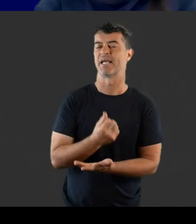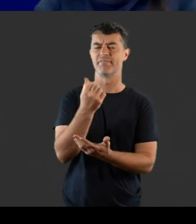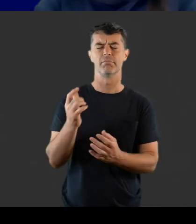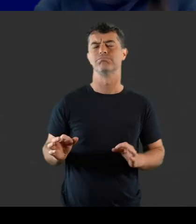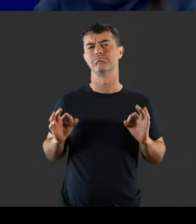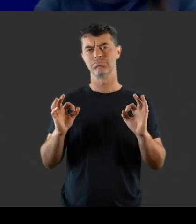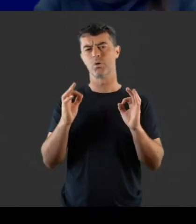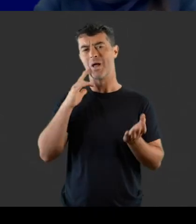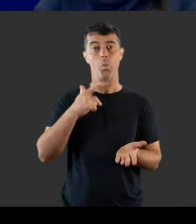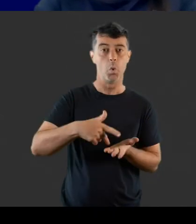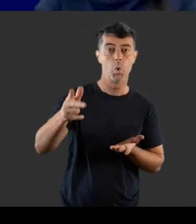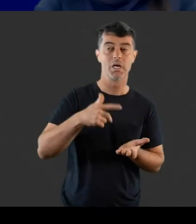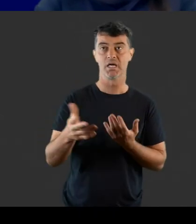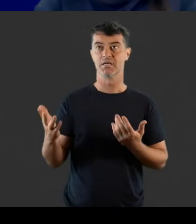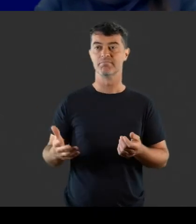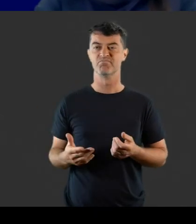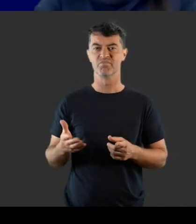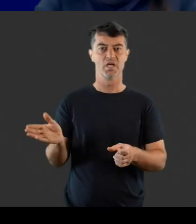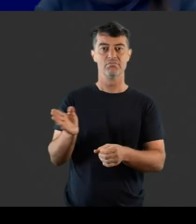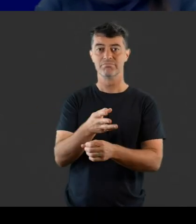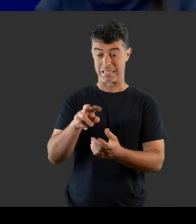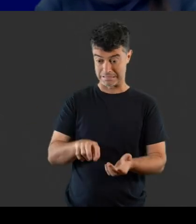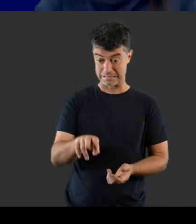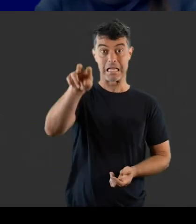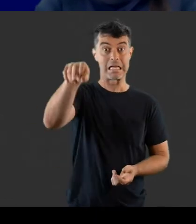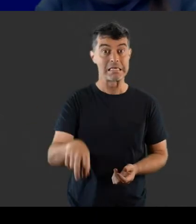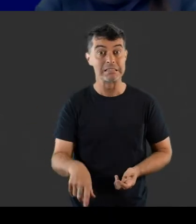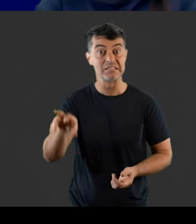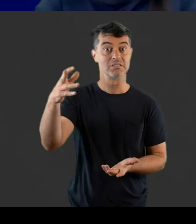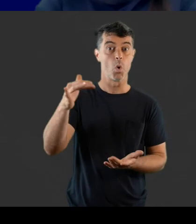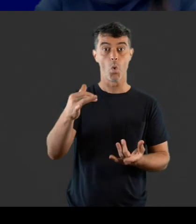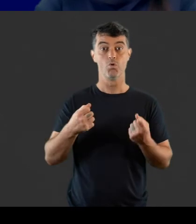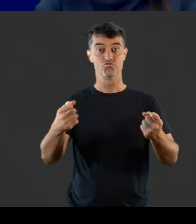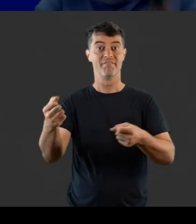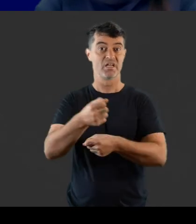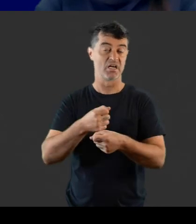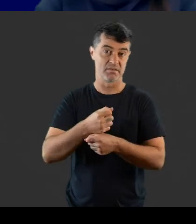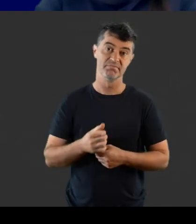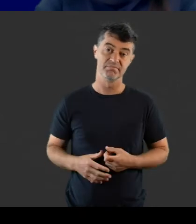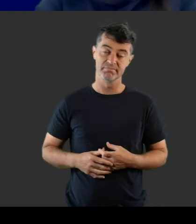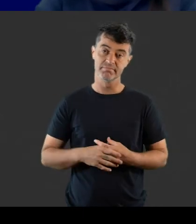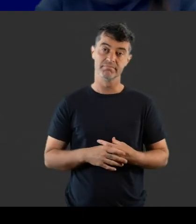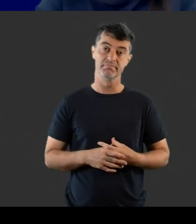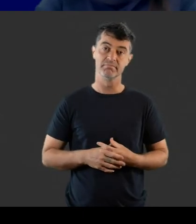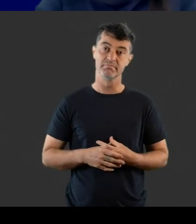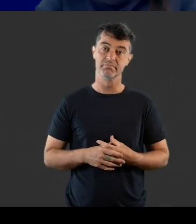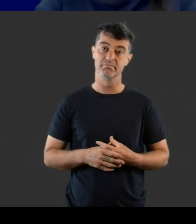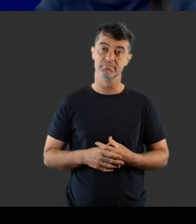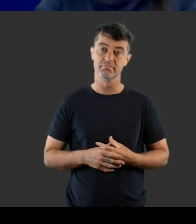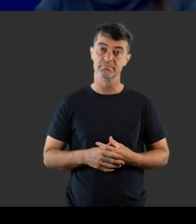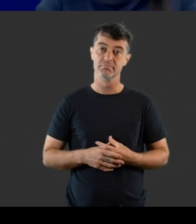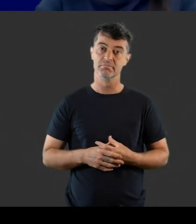safety, particularly when walking, navigating stairs, and potentially driving a car.